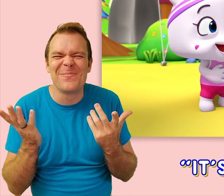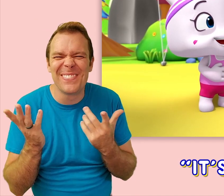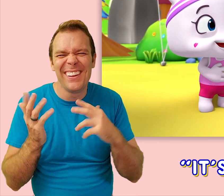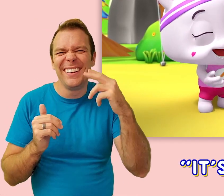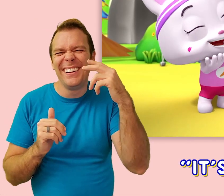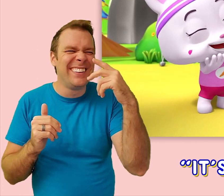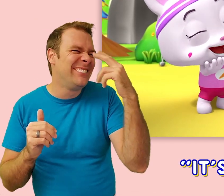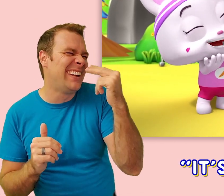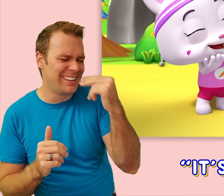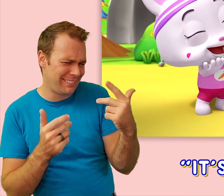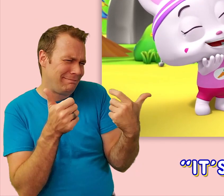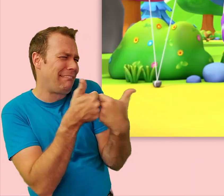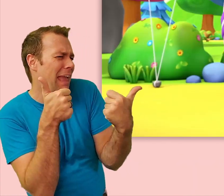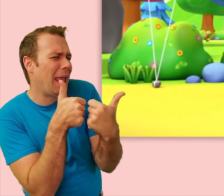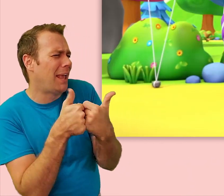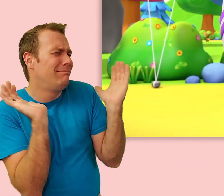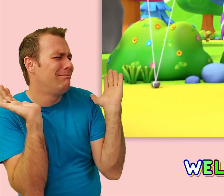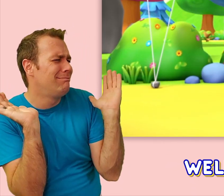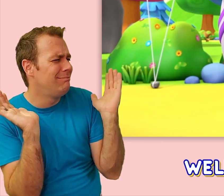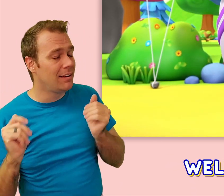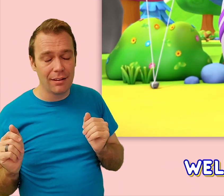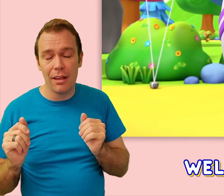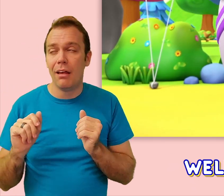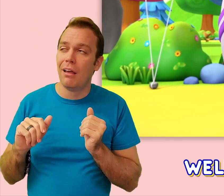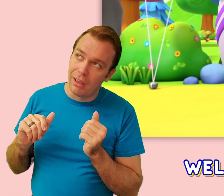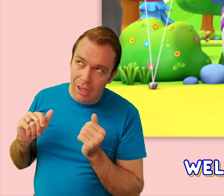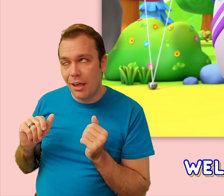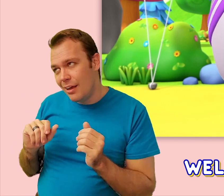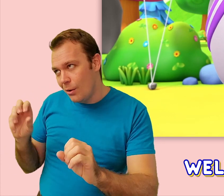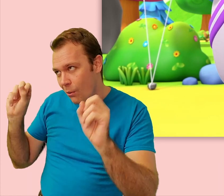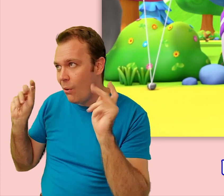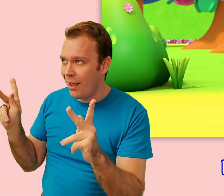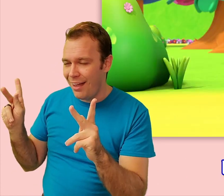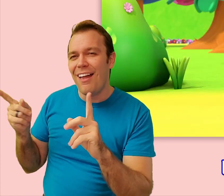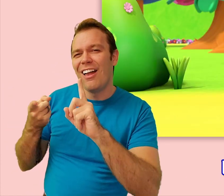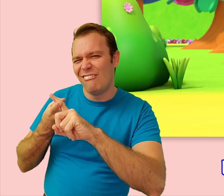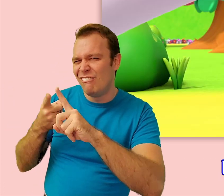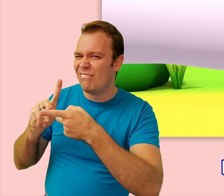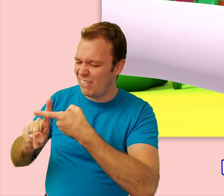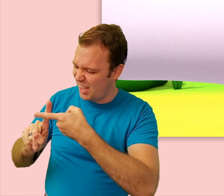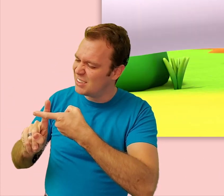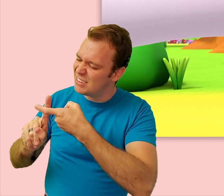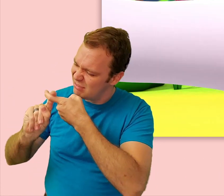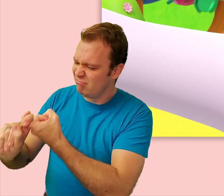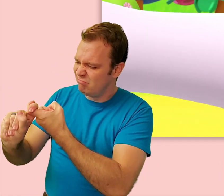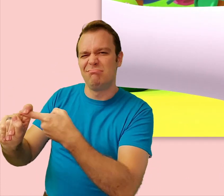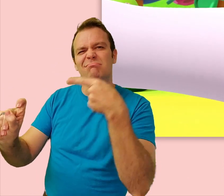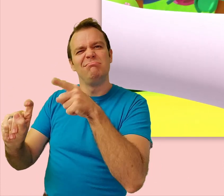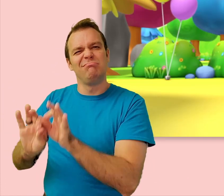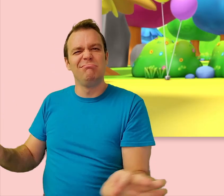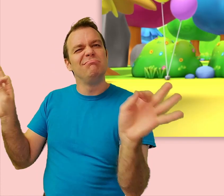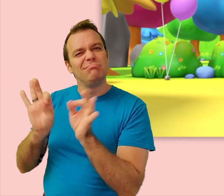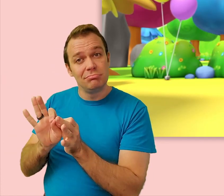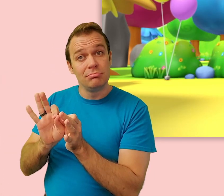It's just a silly contest. Well, I guess you're right. It's friendship that really